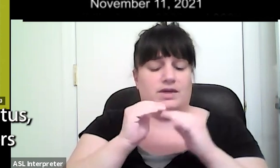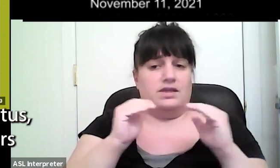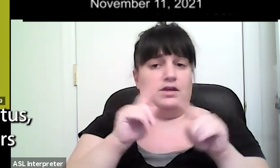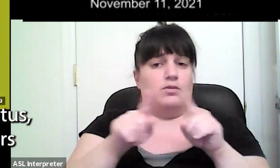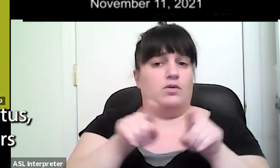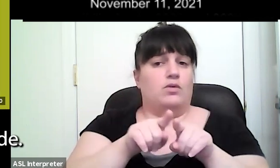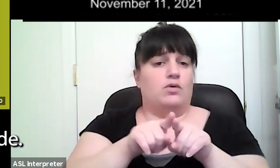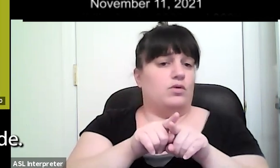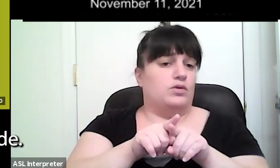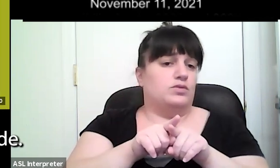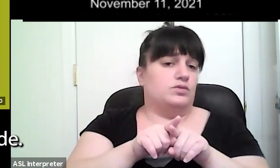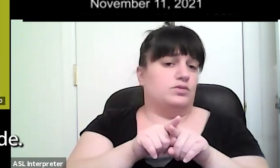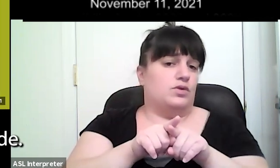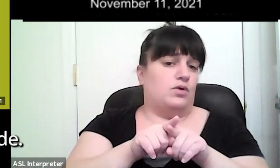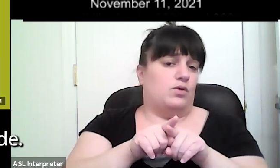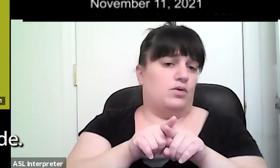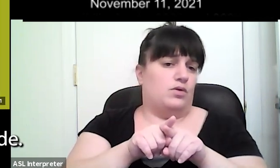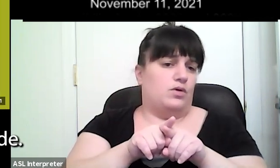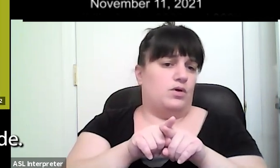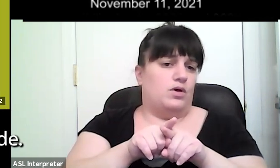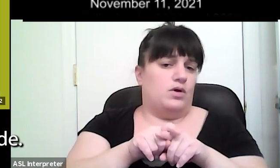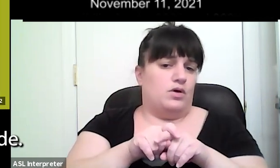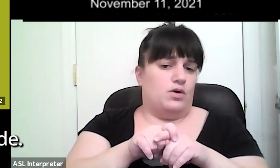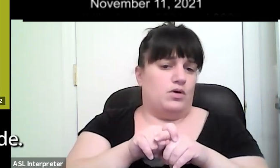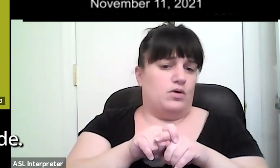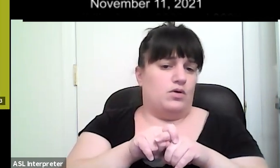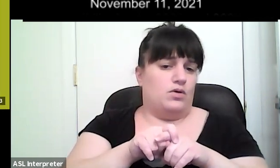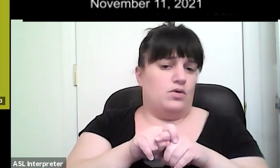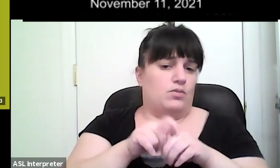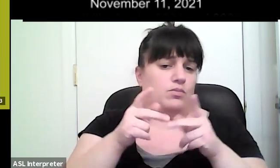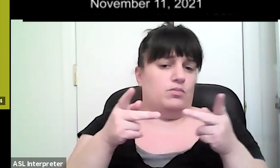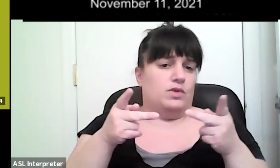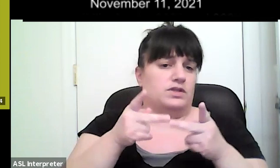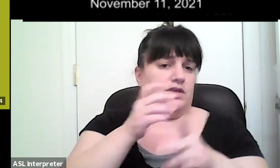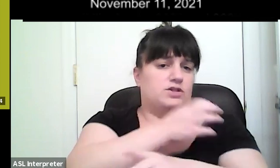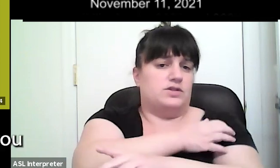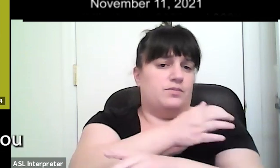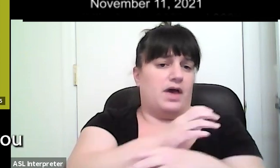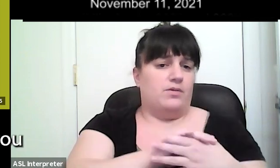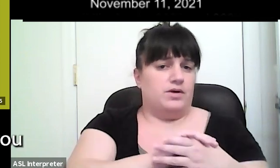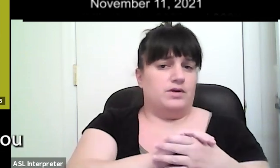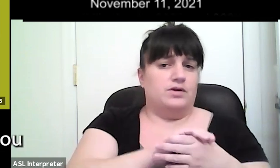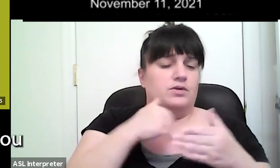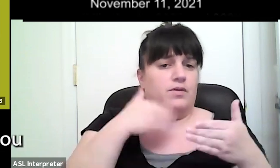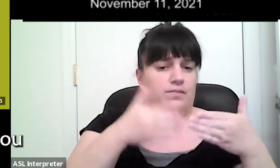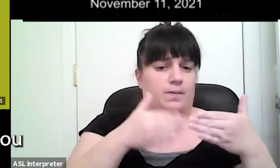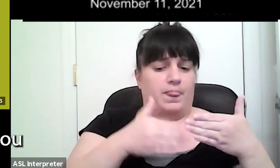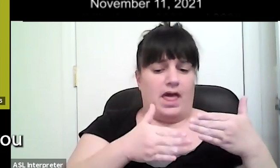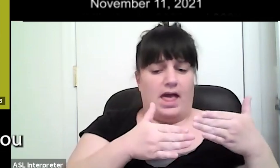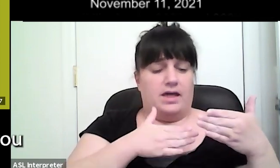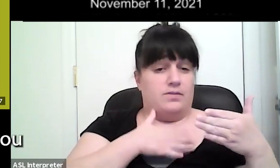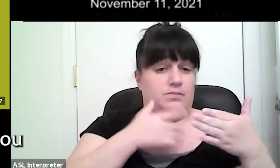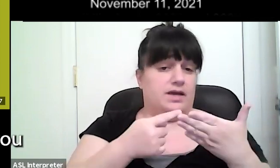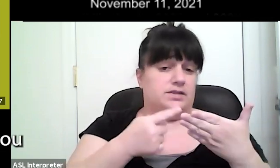in positions of power, so that critical changes can be made. So with this, I end my